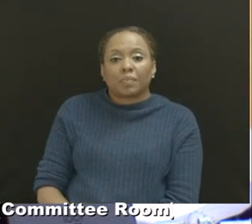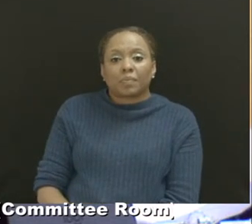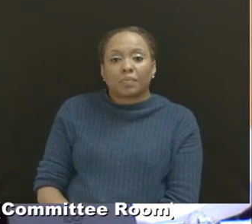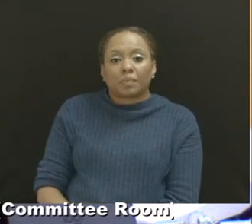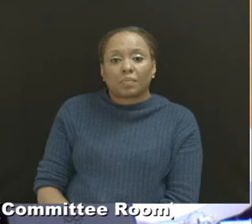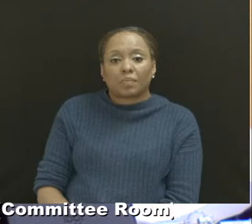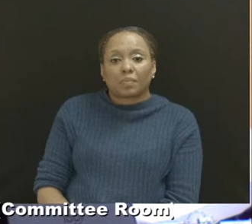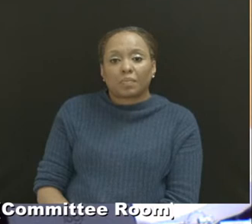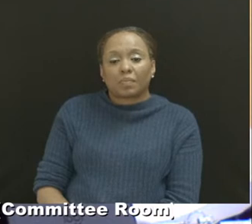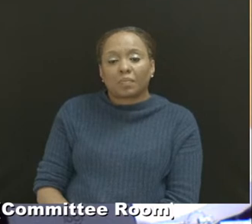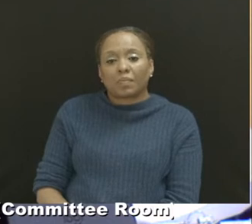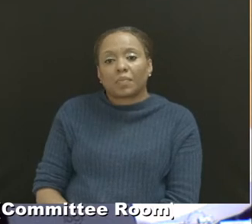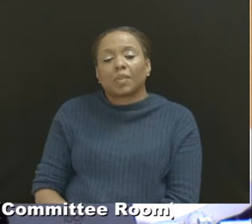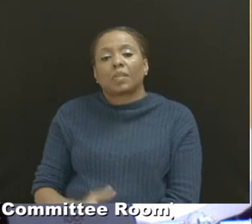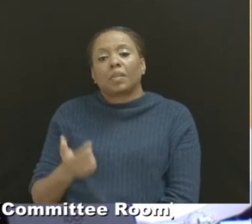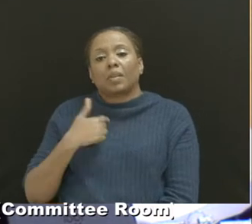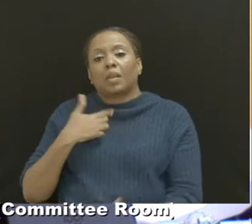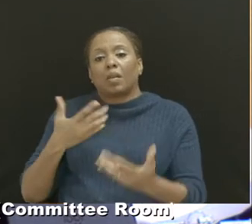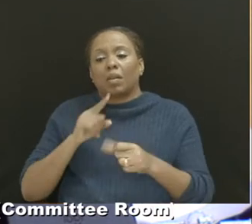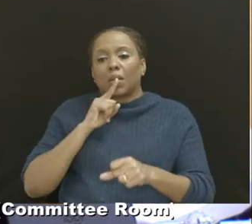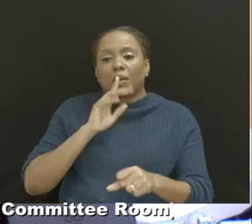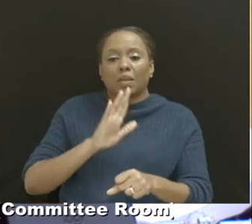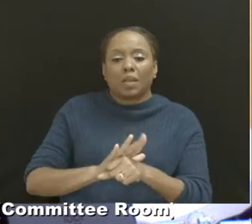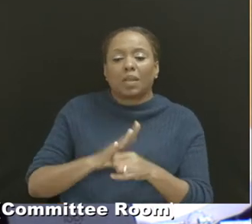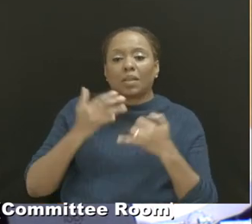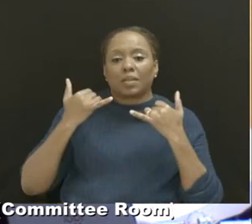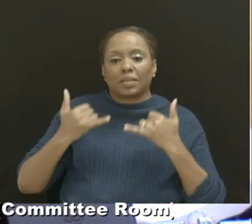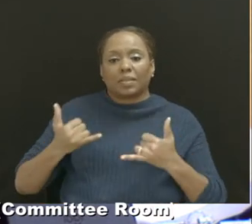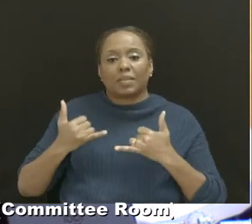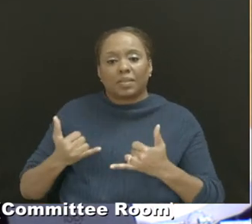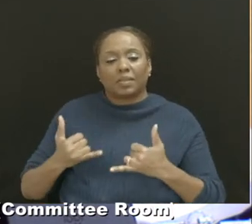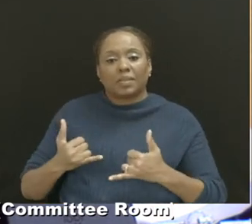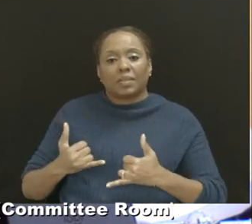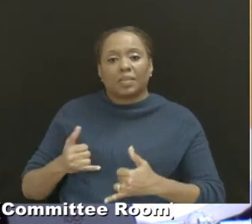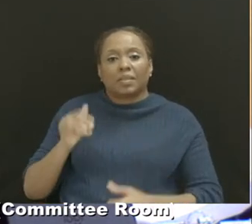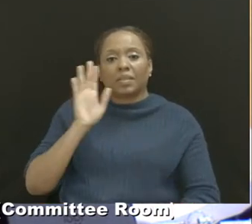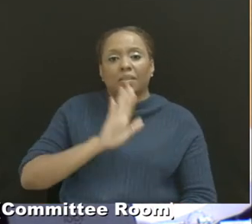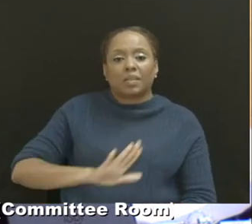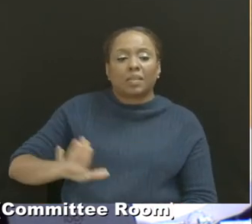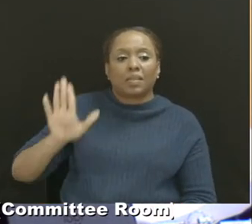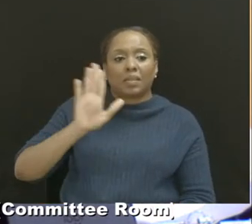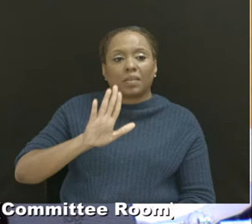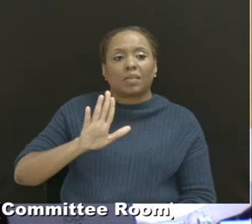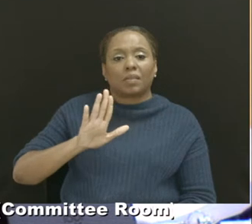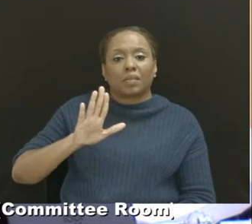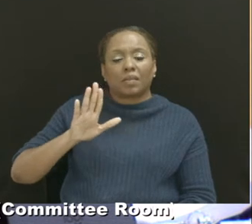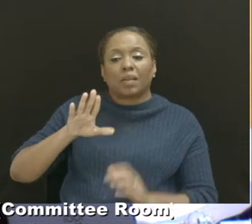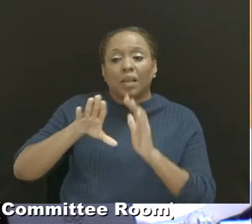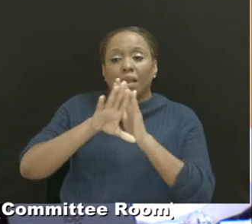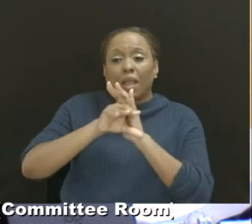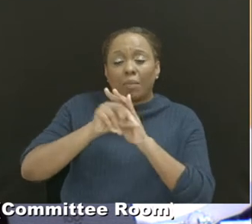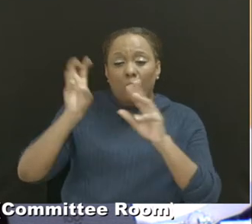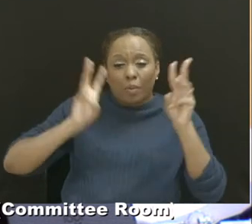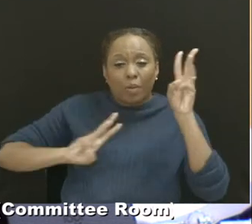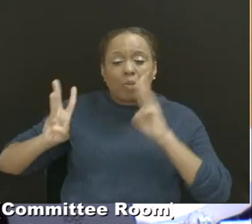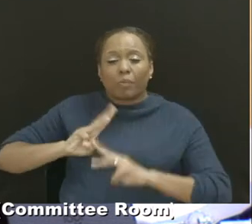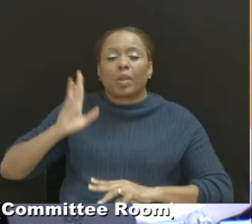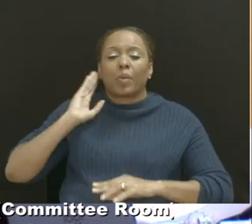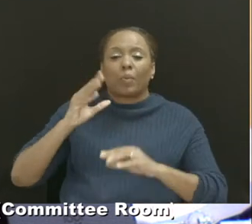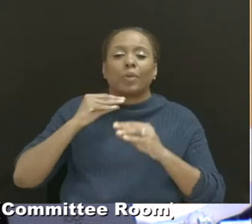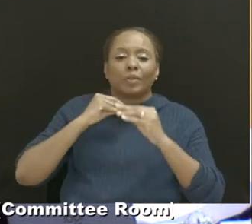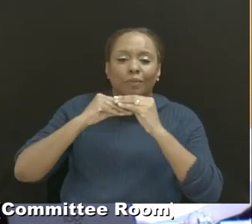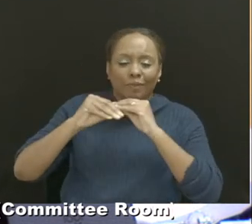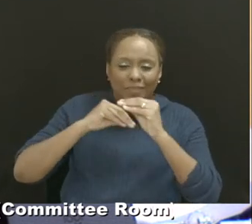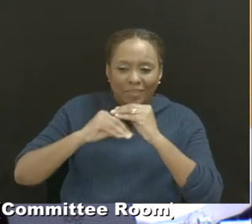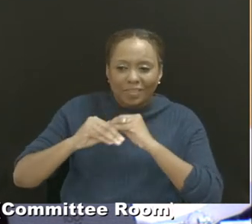I'm just making a promise to you today that your camera concern will be sorted out, and to let you know that the Clean and